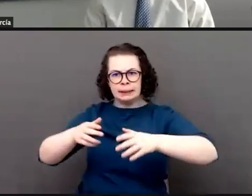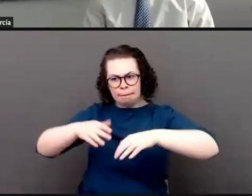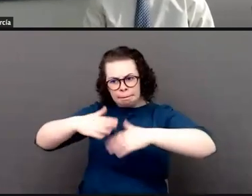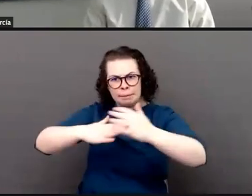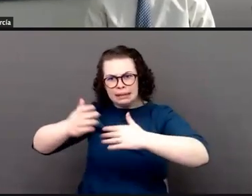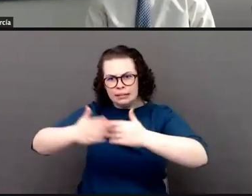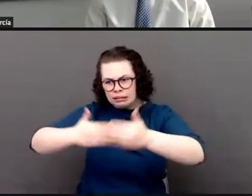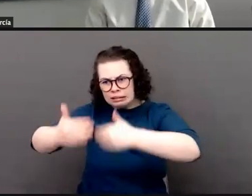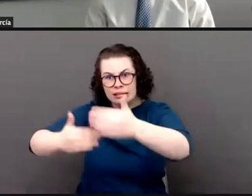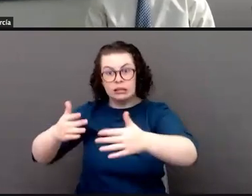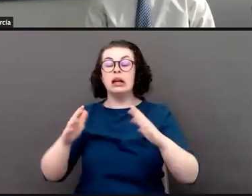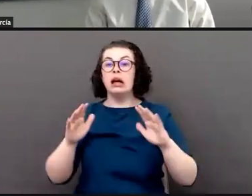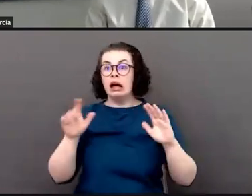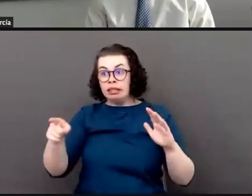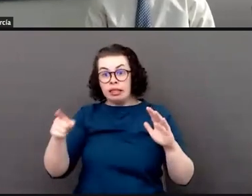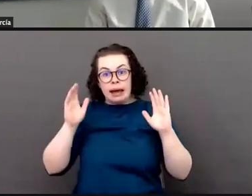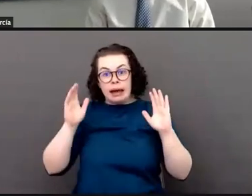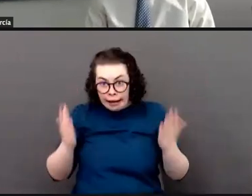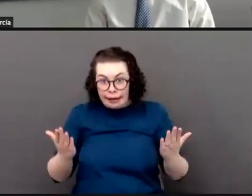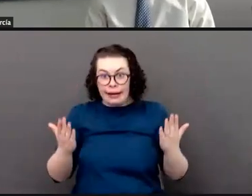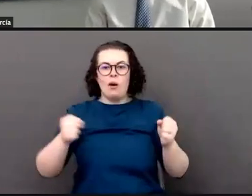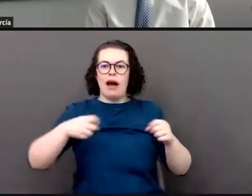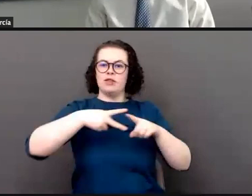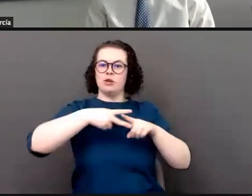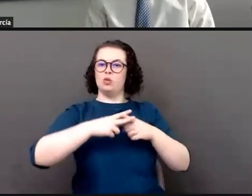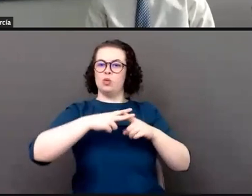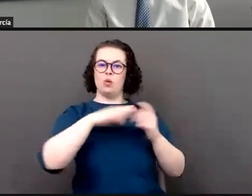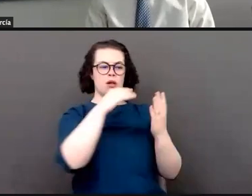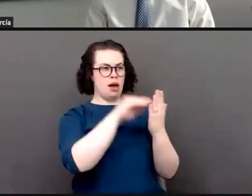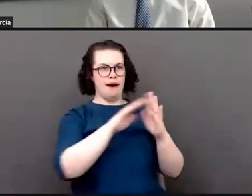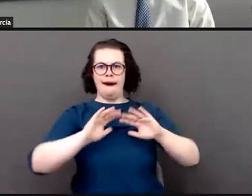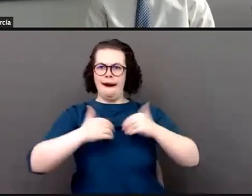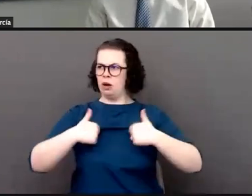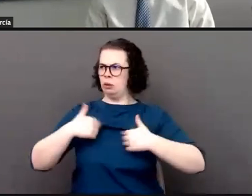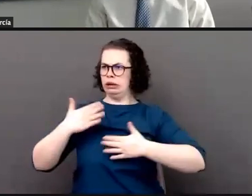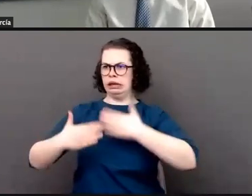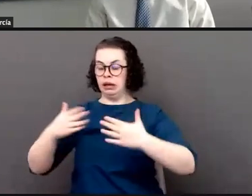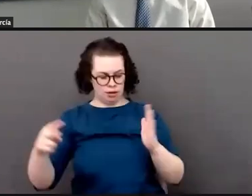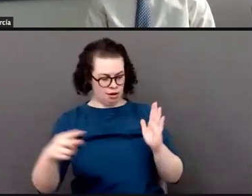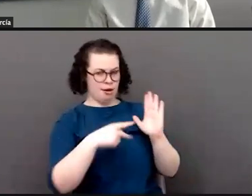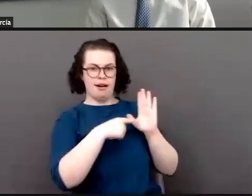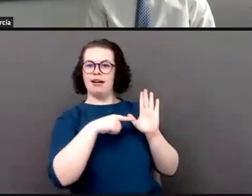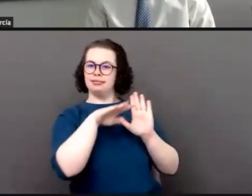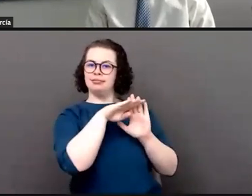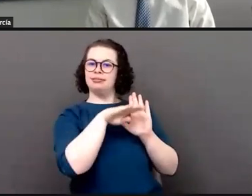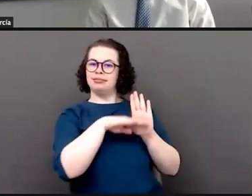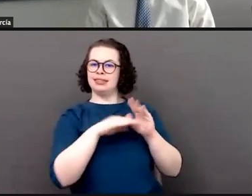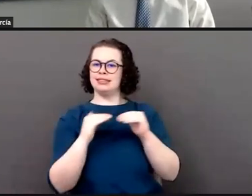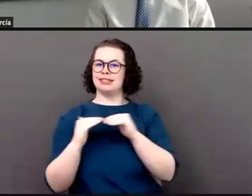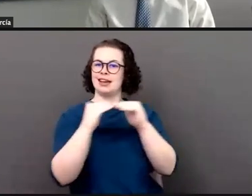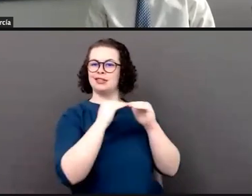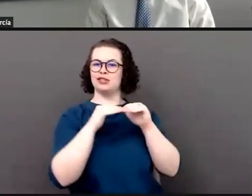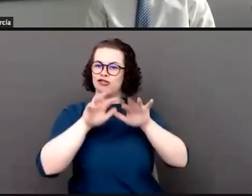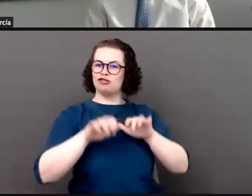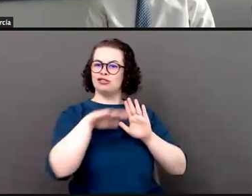and implement the accessibility, the same accessibility in all the countries. And I